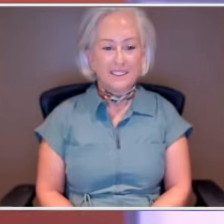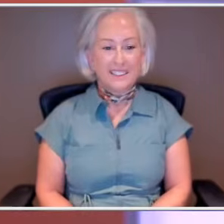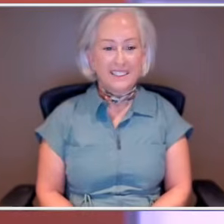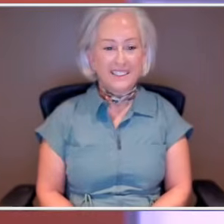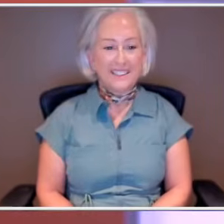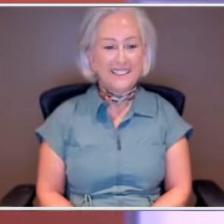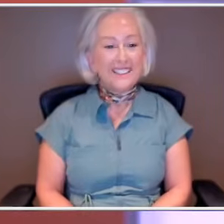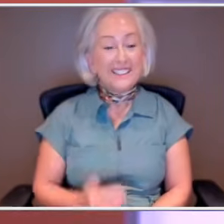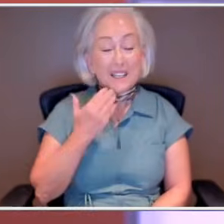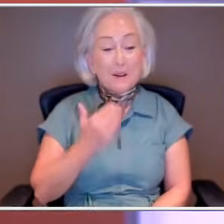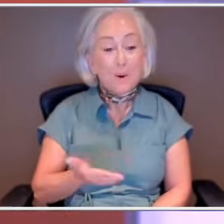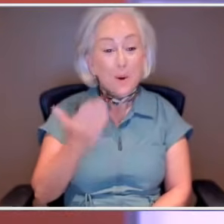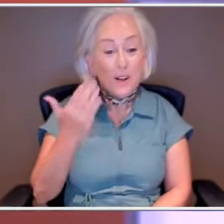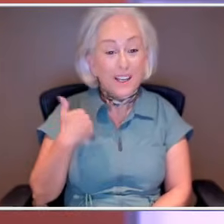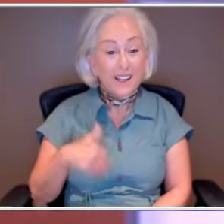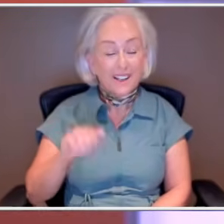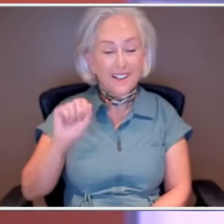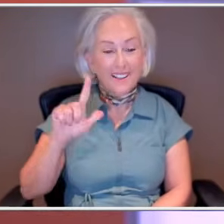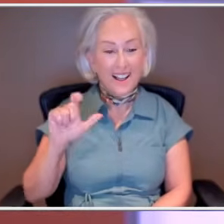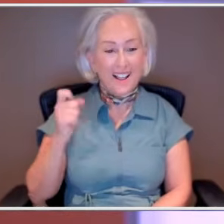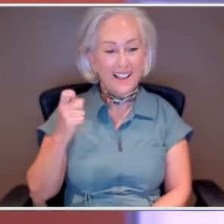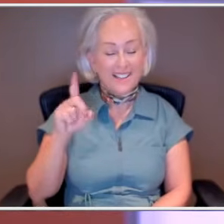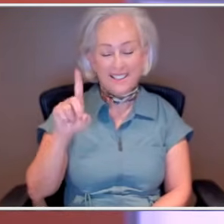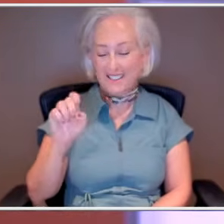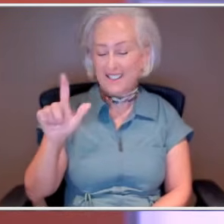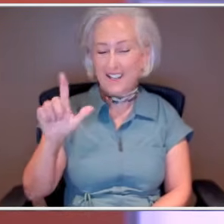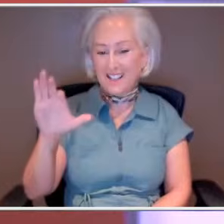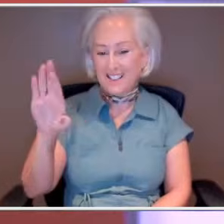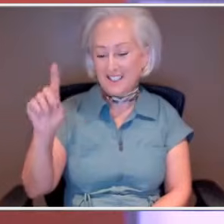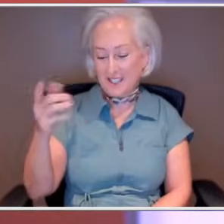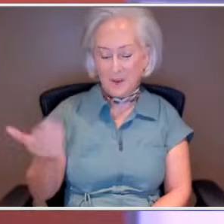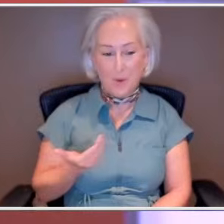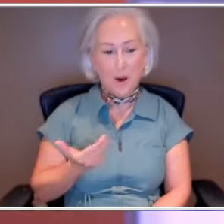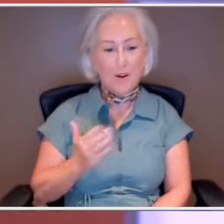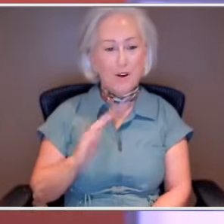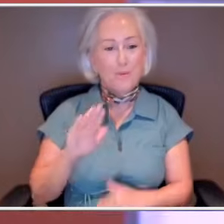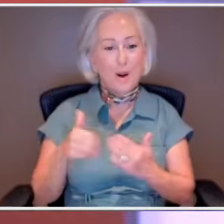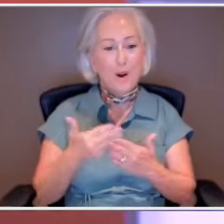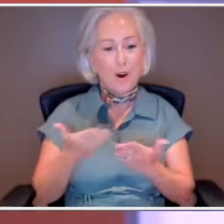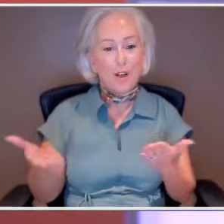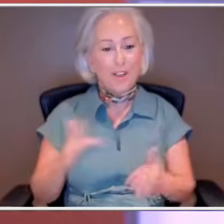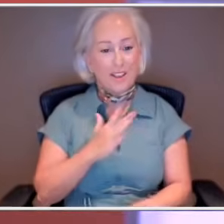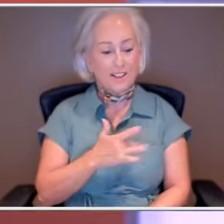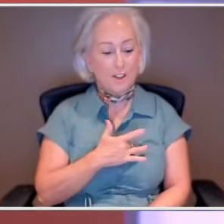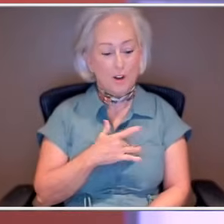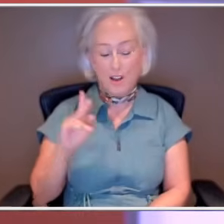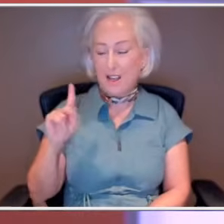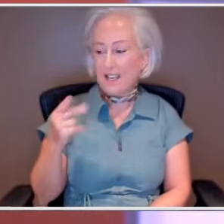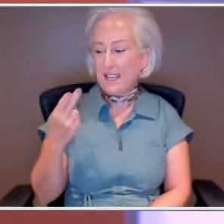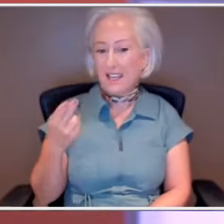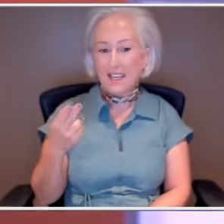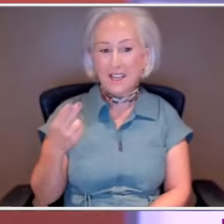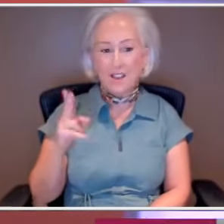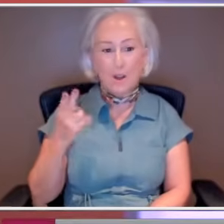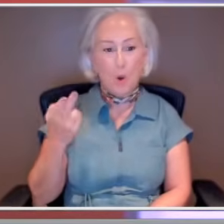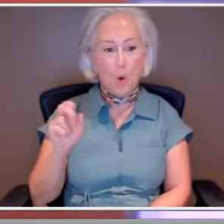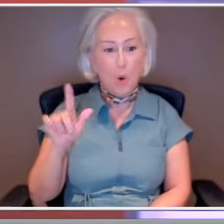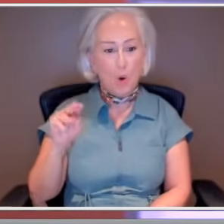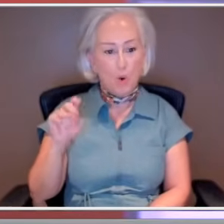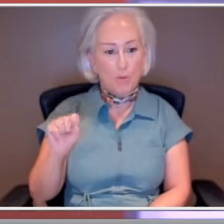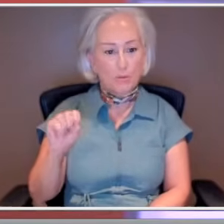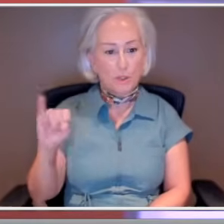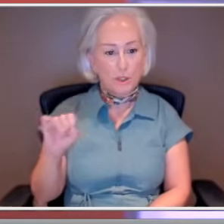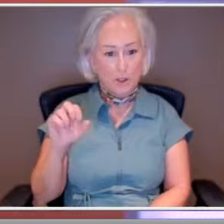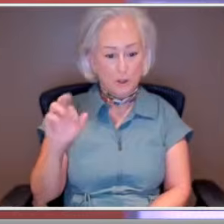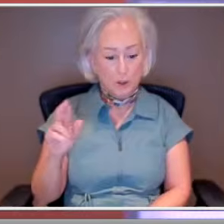Good morning, I'm Alexis Del Cid. Welcome back to All Things Heart. Keith Holmes Jr. was born with a congenital heart defect called